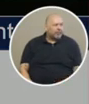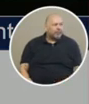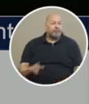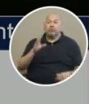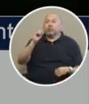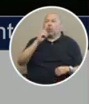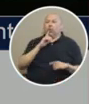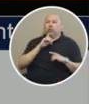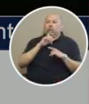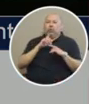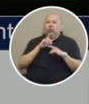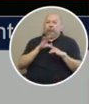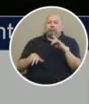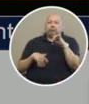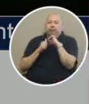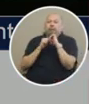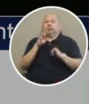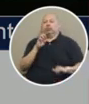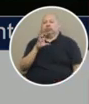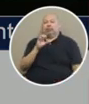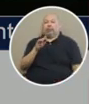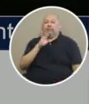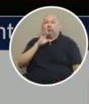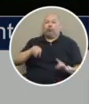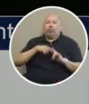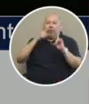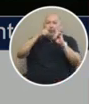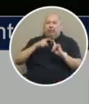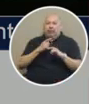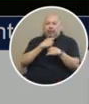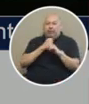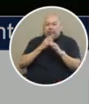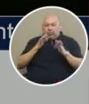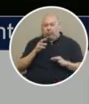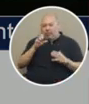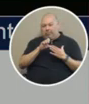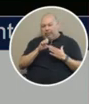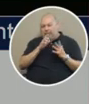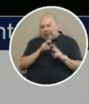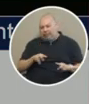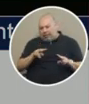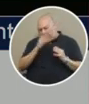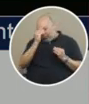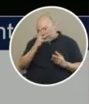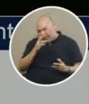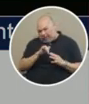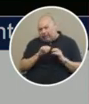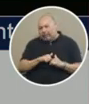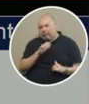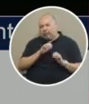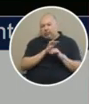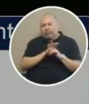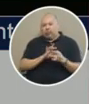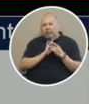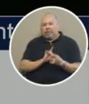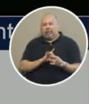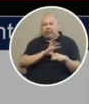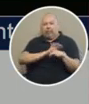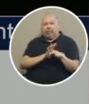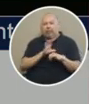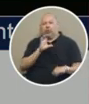So just to recap, and so I want to point out real quickly that on the city's website, there's a lot of valuable information related to the COVID-19.